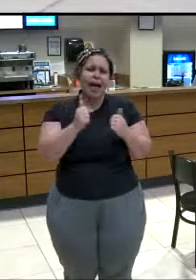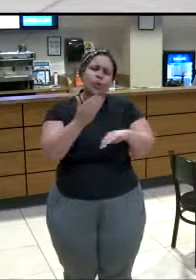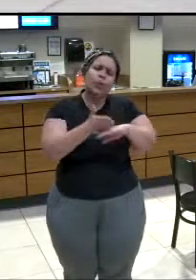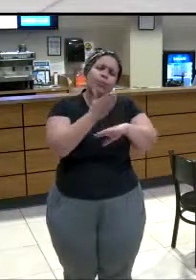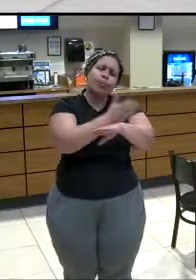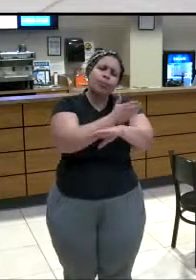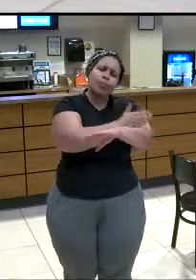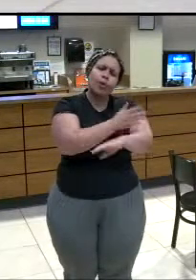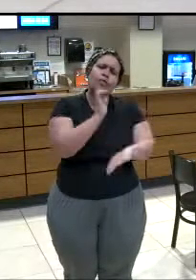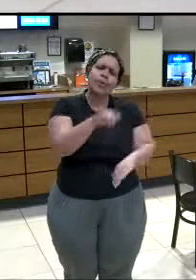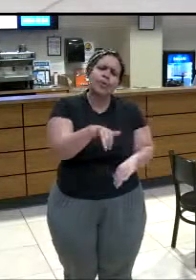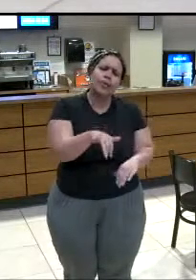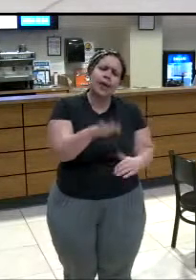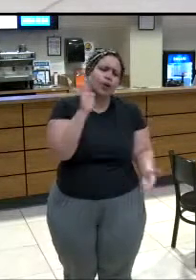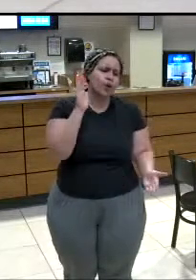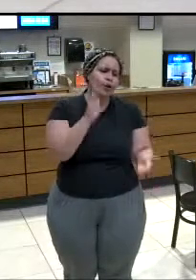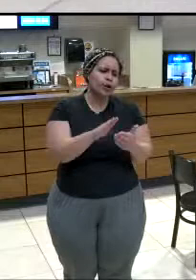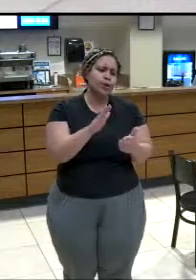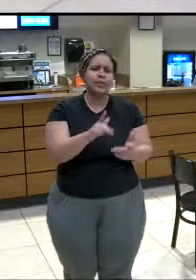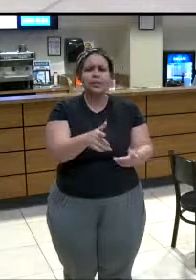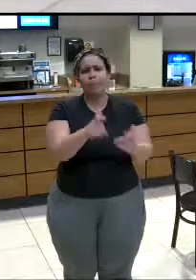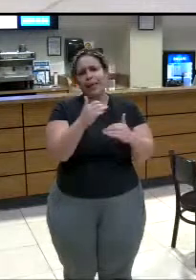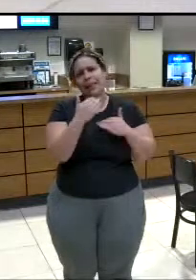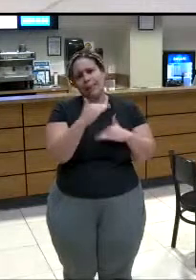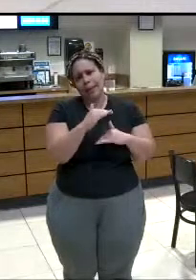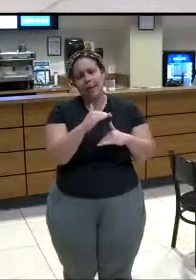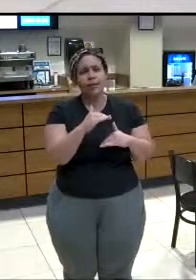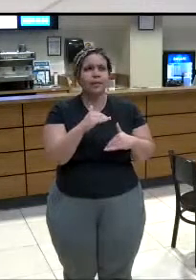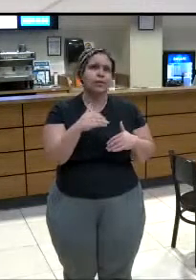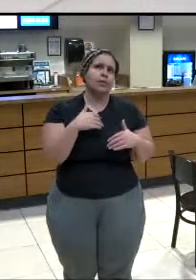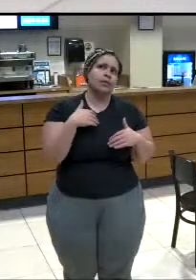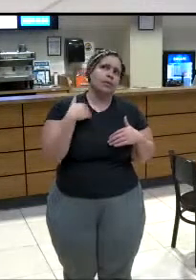could reduce the speed limit. We could,